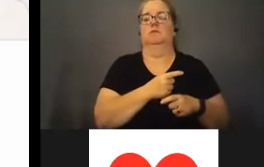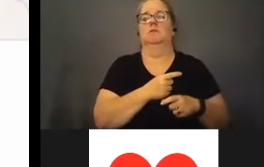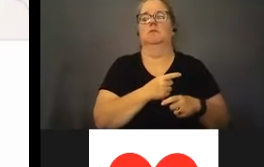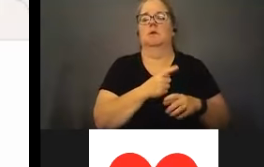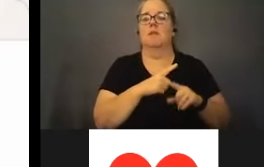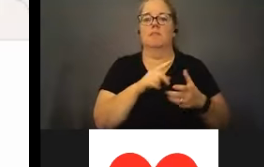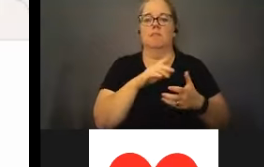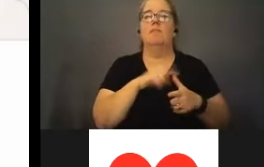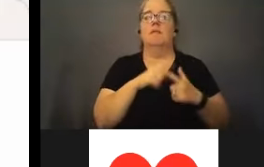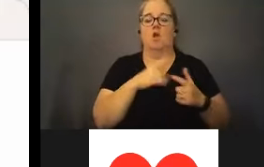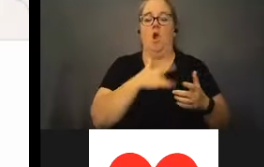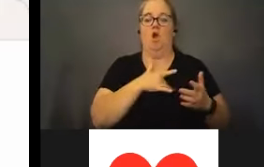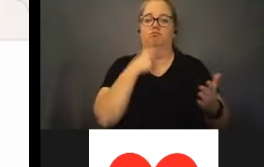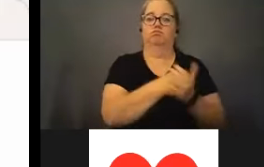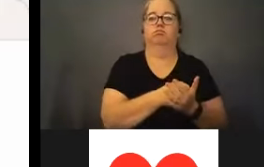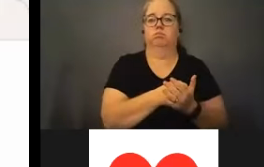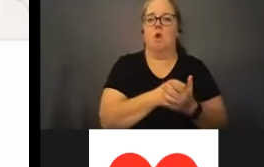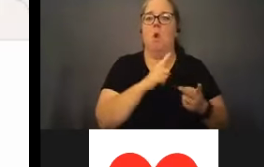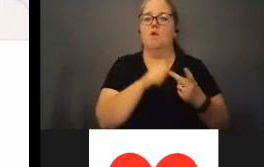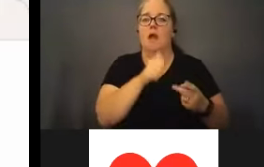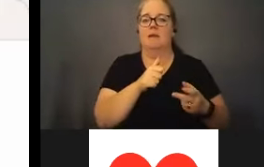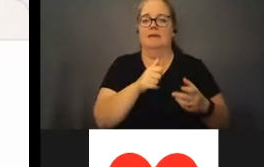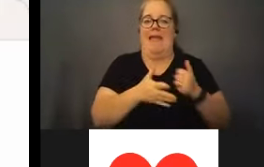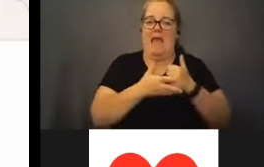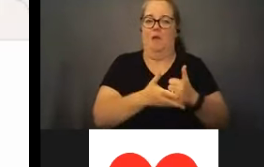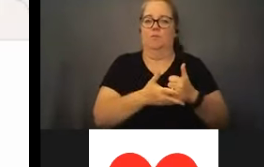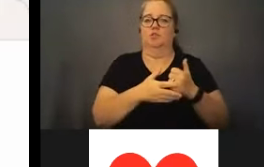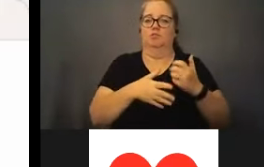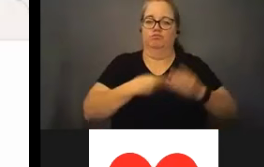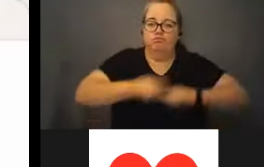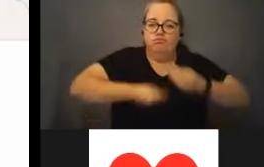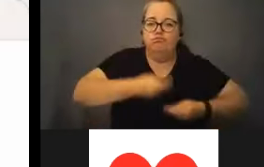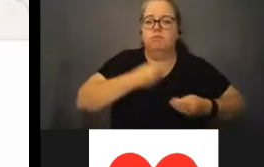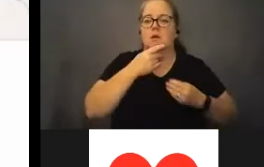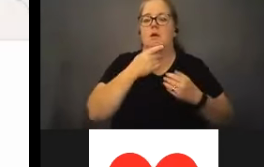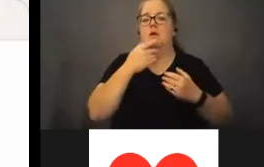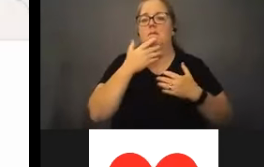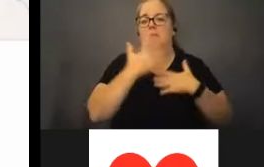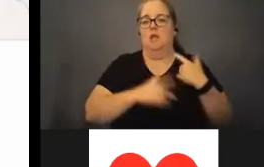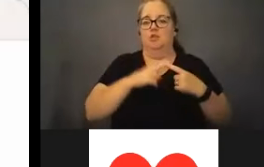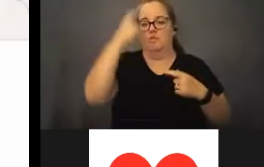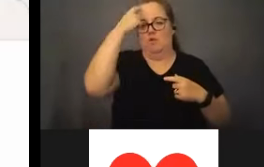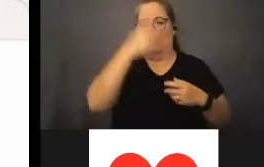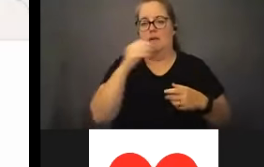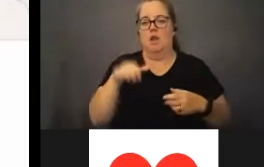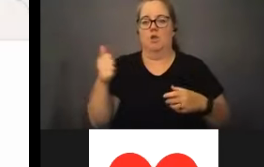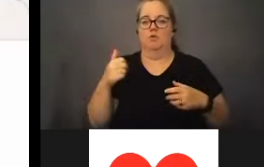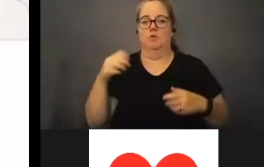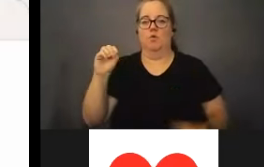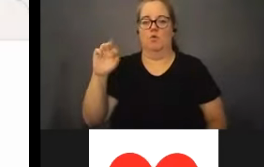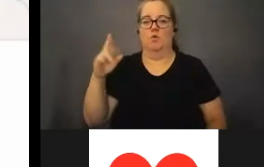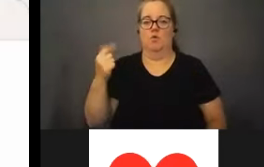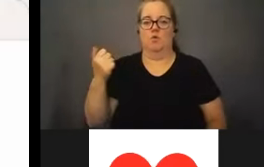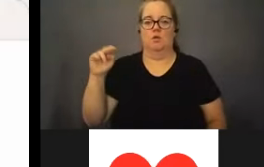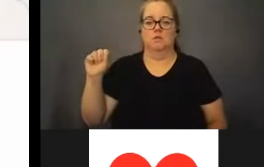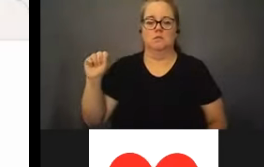stop beating or beat too ineffectively to circulate blood to the brain and other vital organs. 2 abnormal